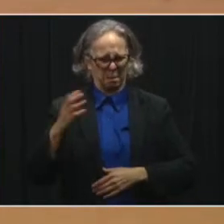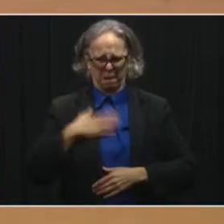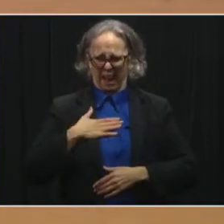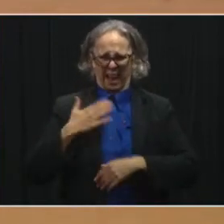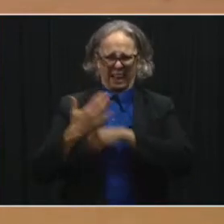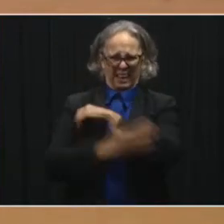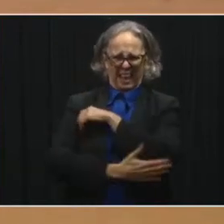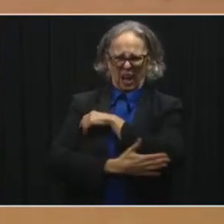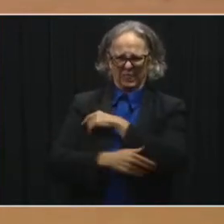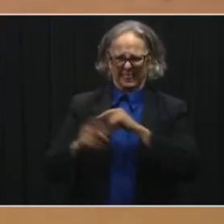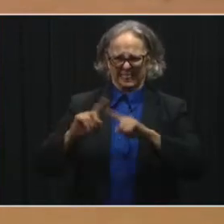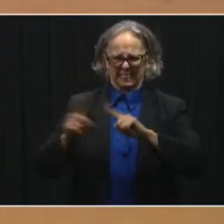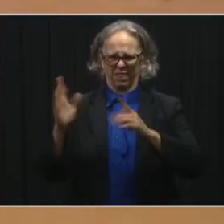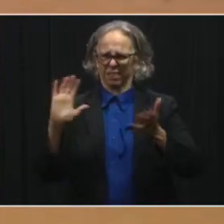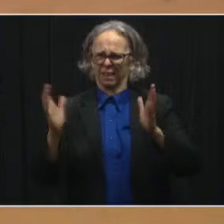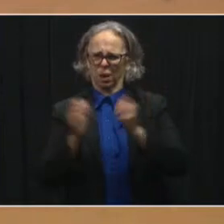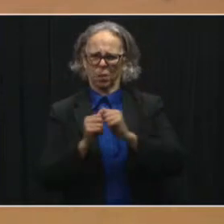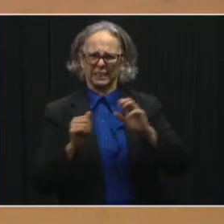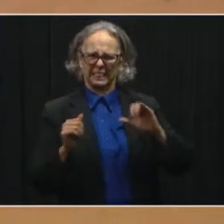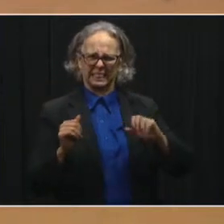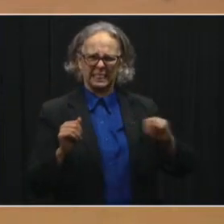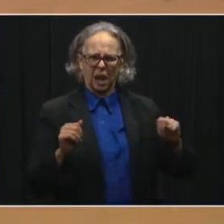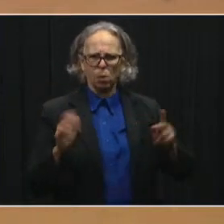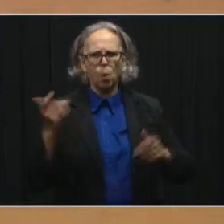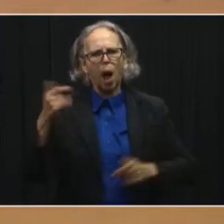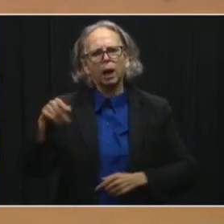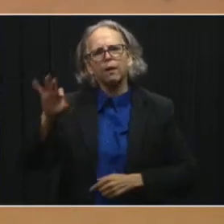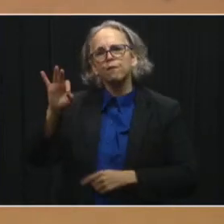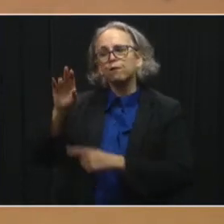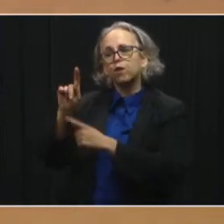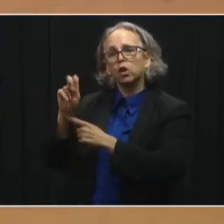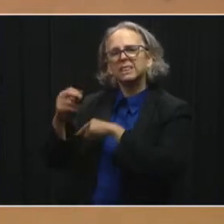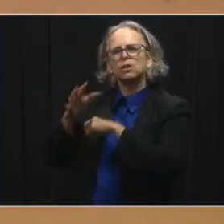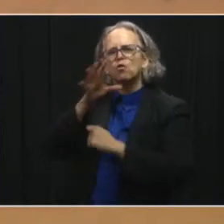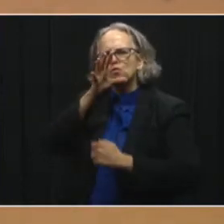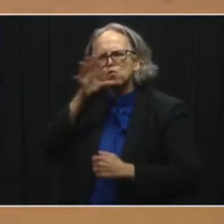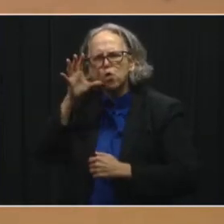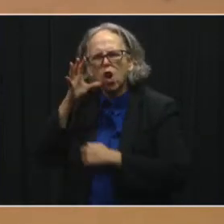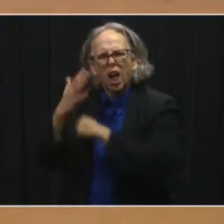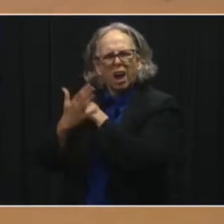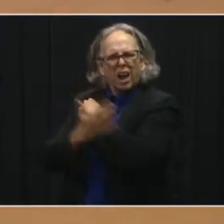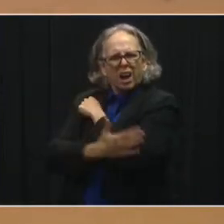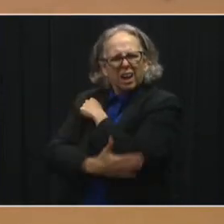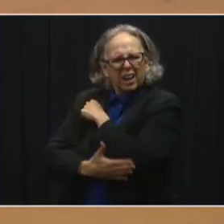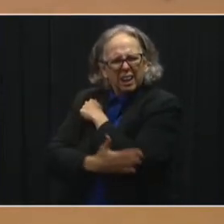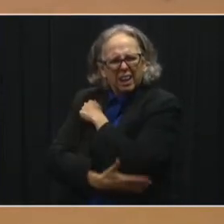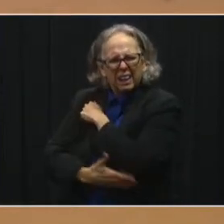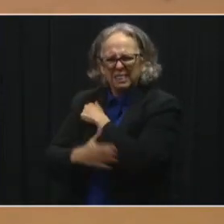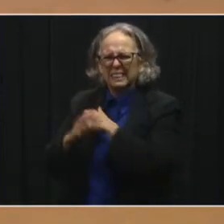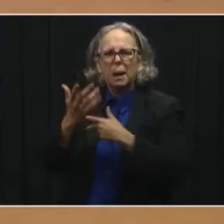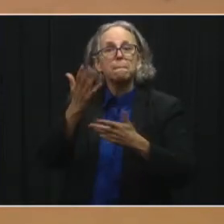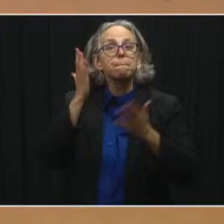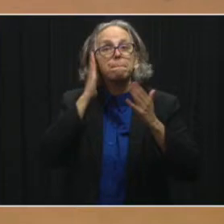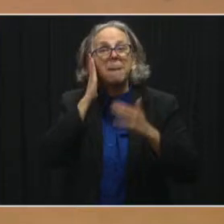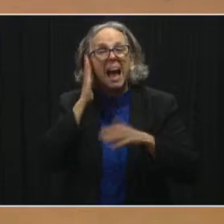access hospital with a minimum limited amount of beds to begin